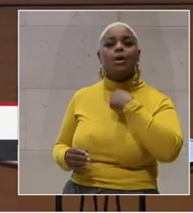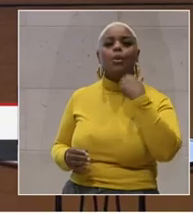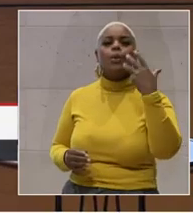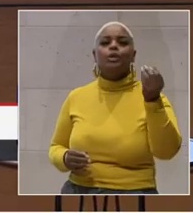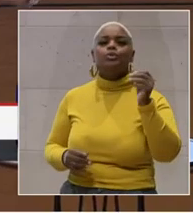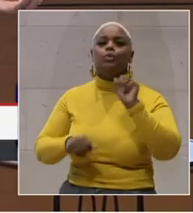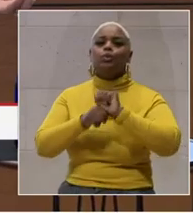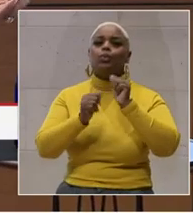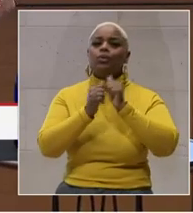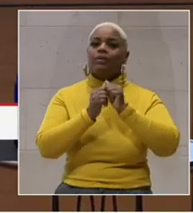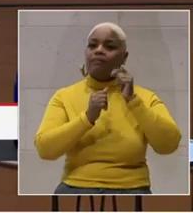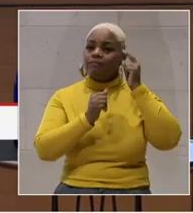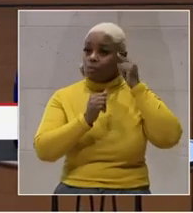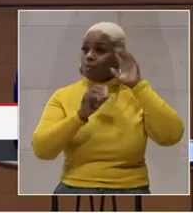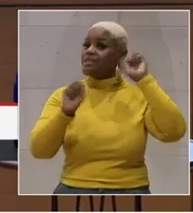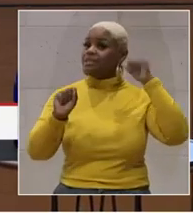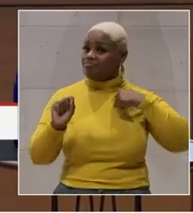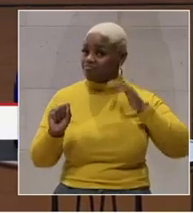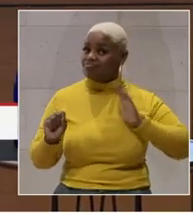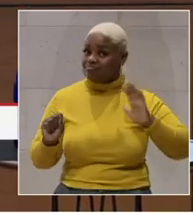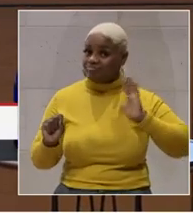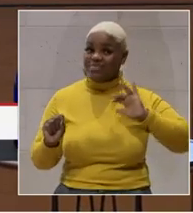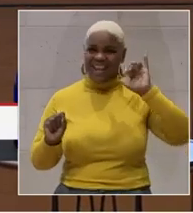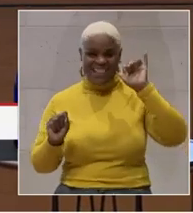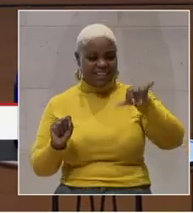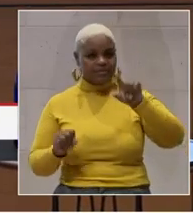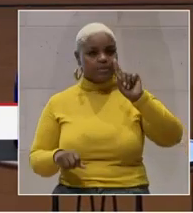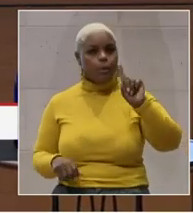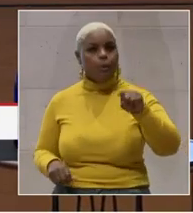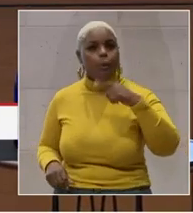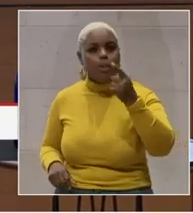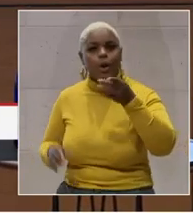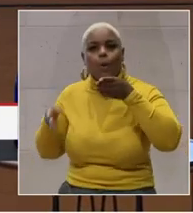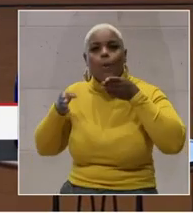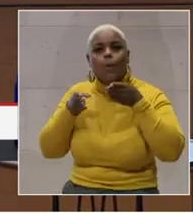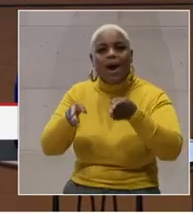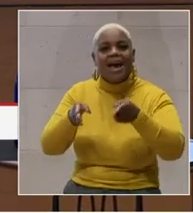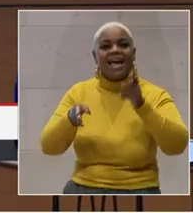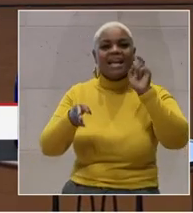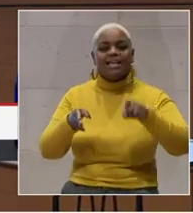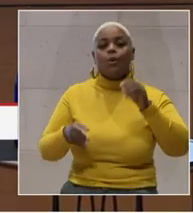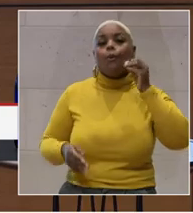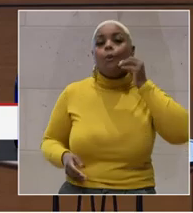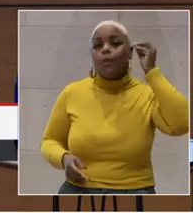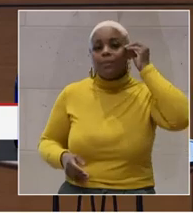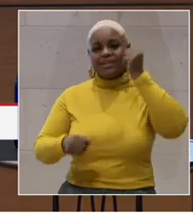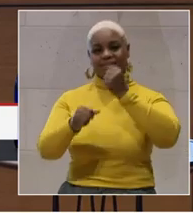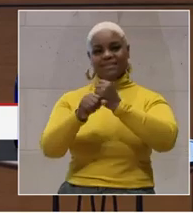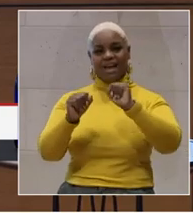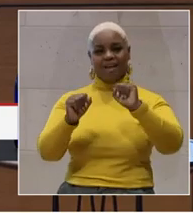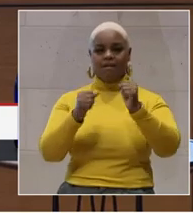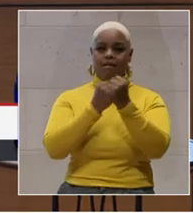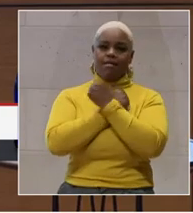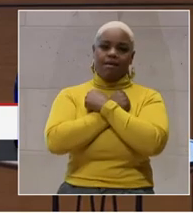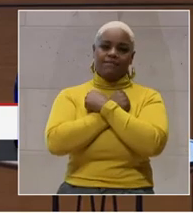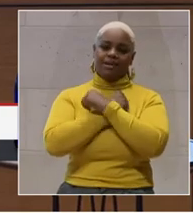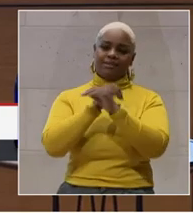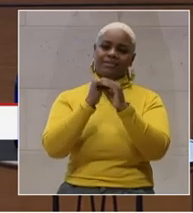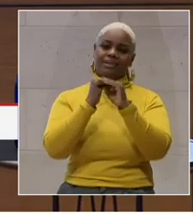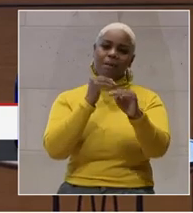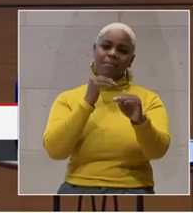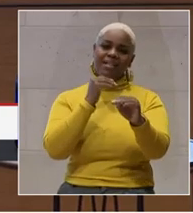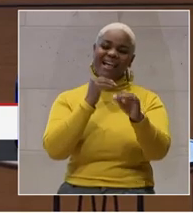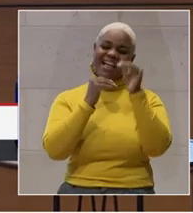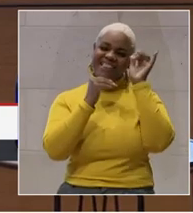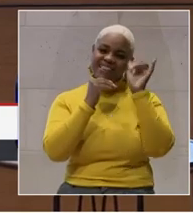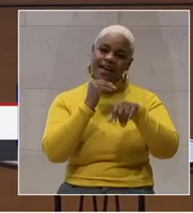feeling safe and loved. And that only happens when you have a home that's stable. So my hope is that there is no child anywhere